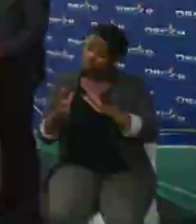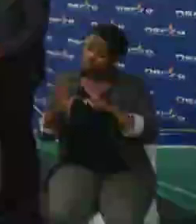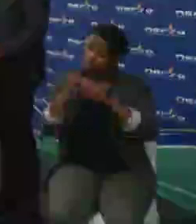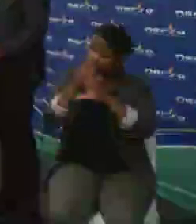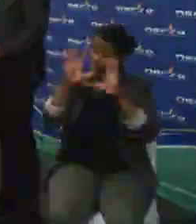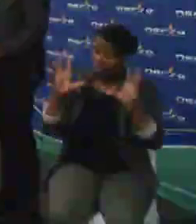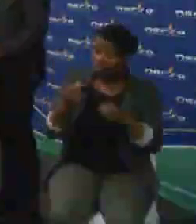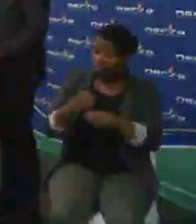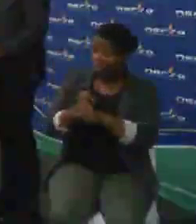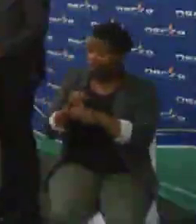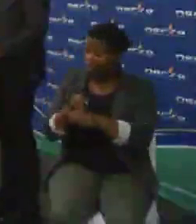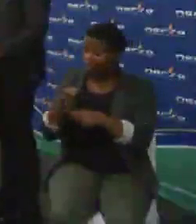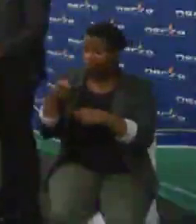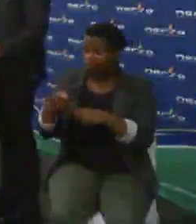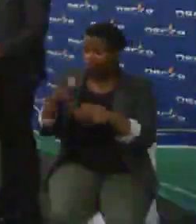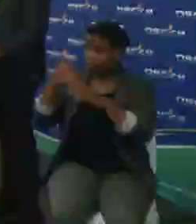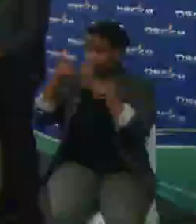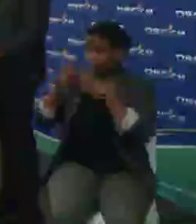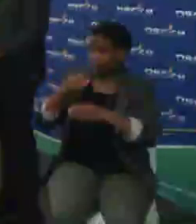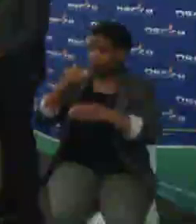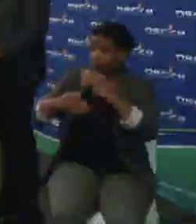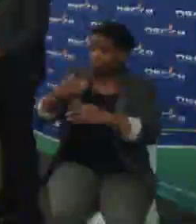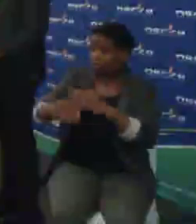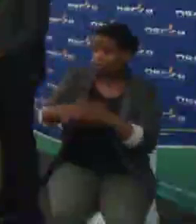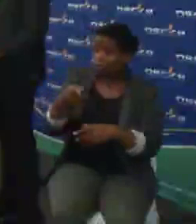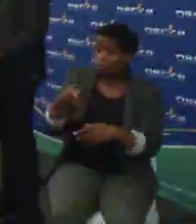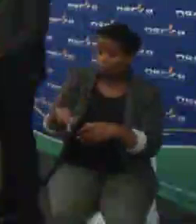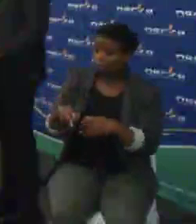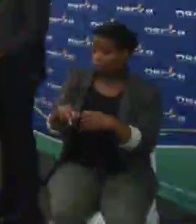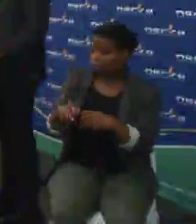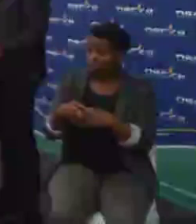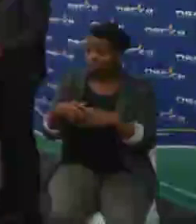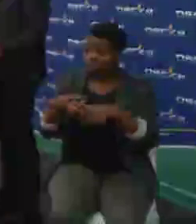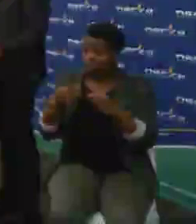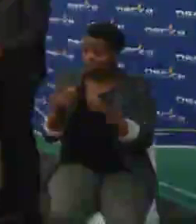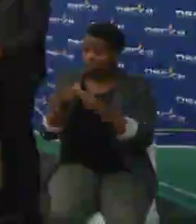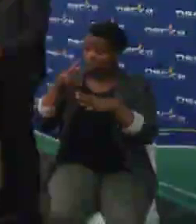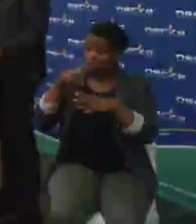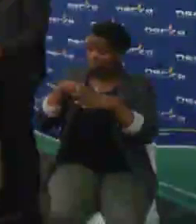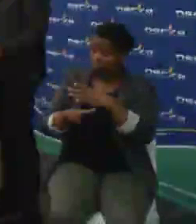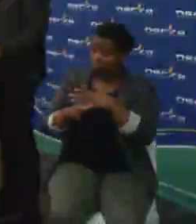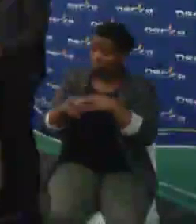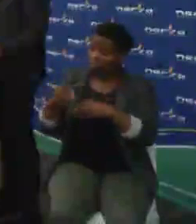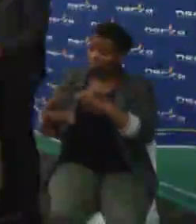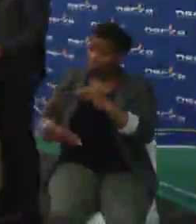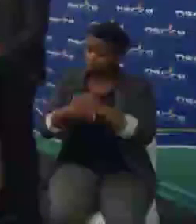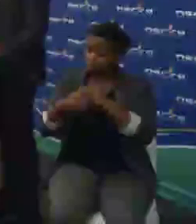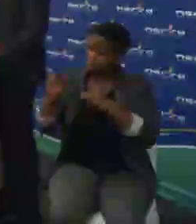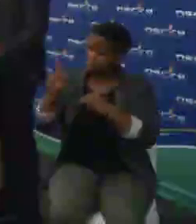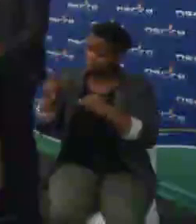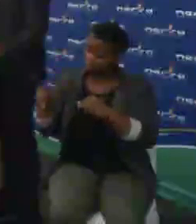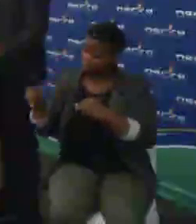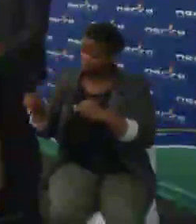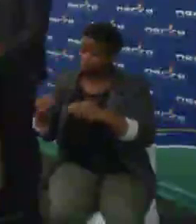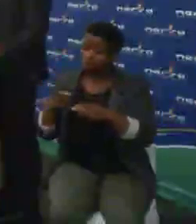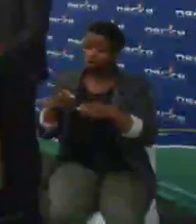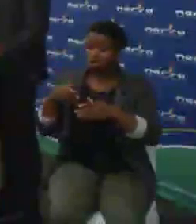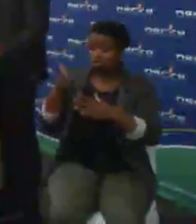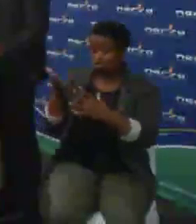will not be permitted to continue. This board should refuse to make any provision for additional IPP arrangements through